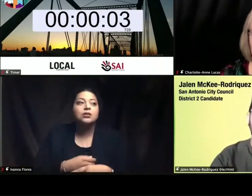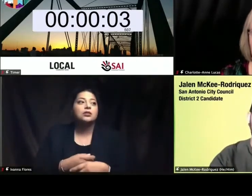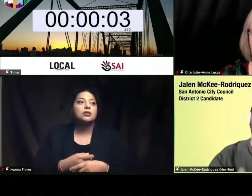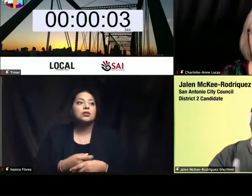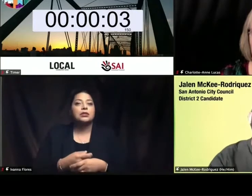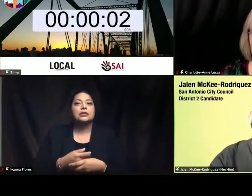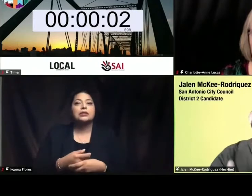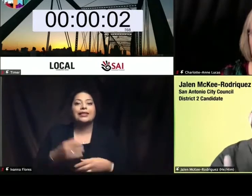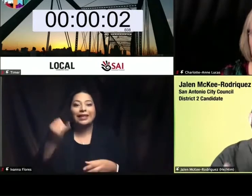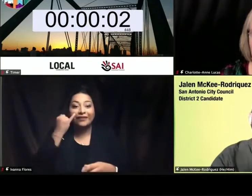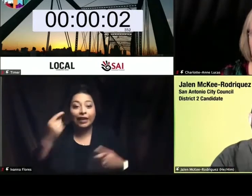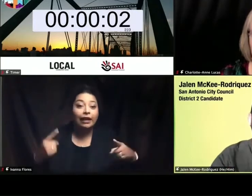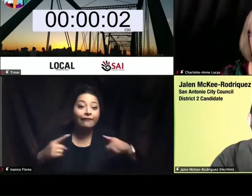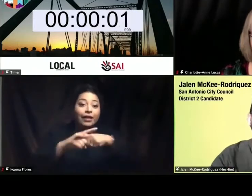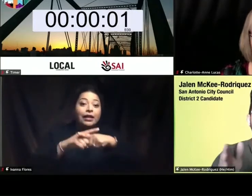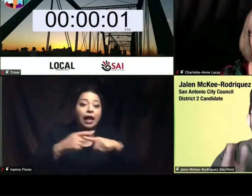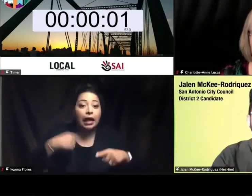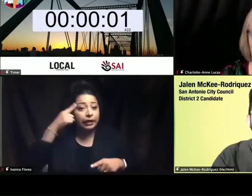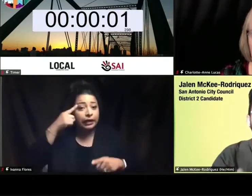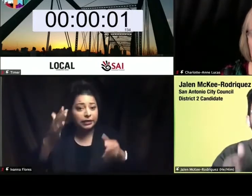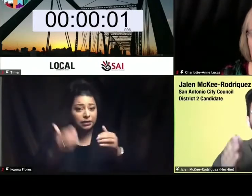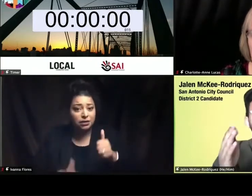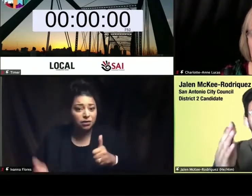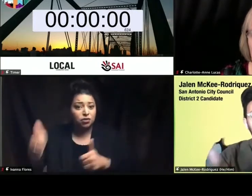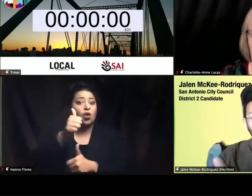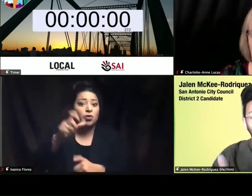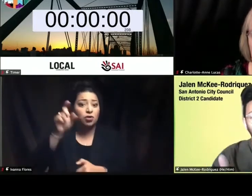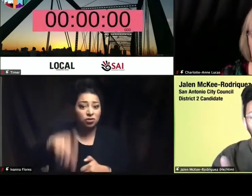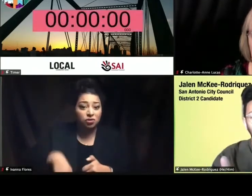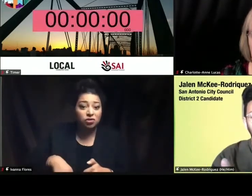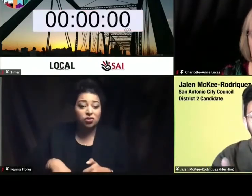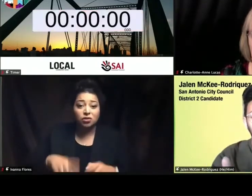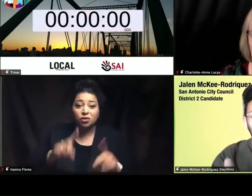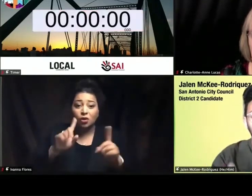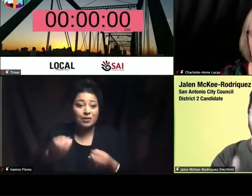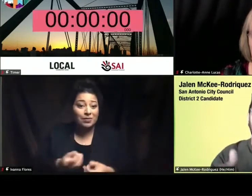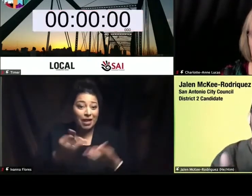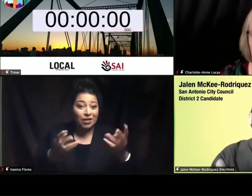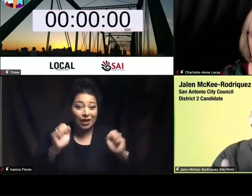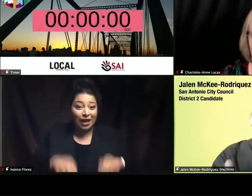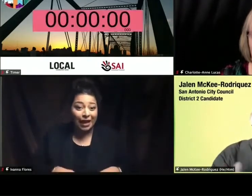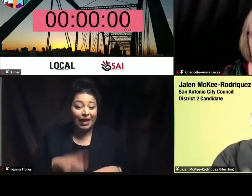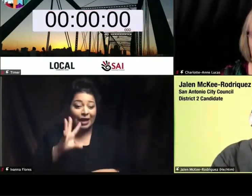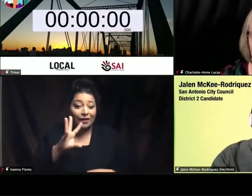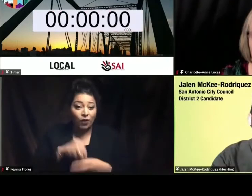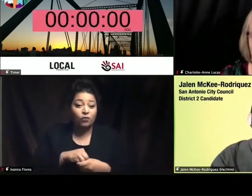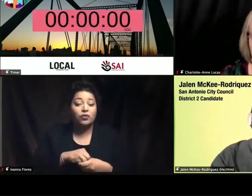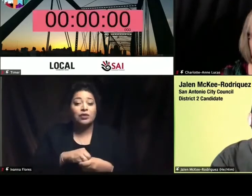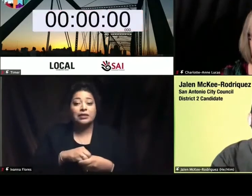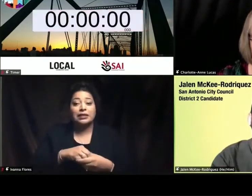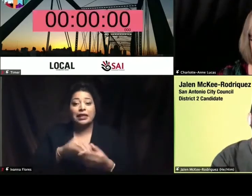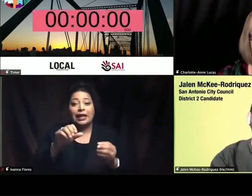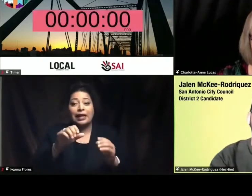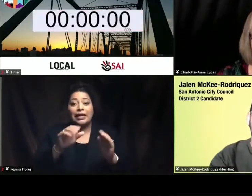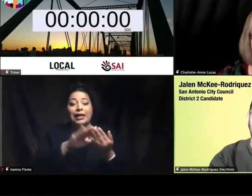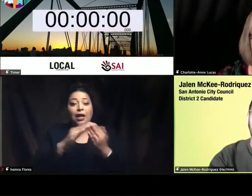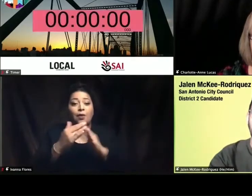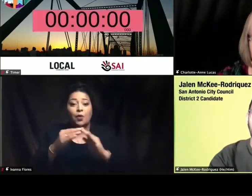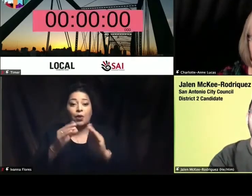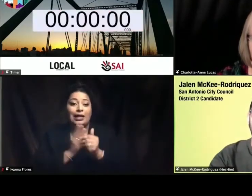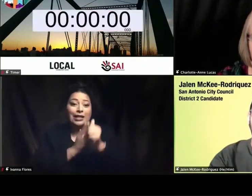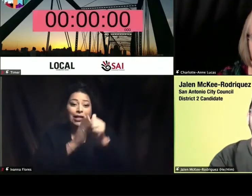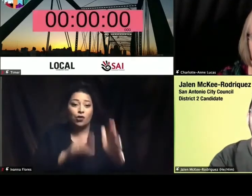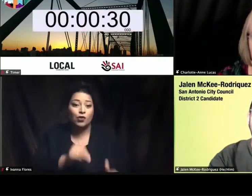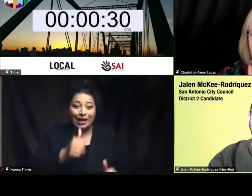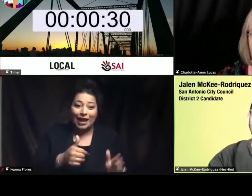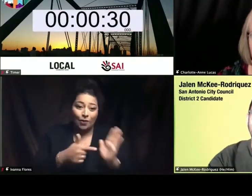associations. But I do believe it is a priority to attend every and include those neighborhood leaders that are not officially recognized, because there's plenty